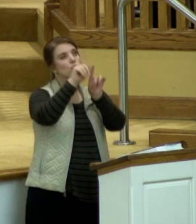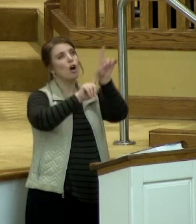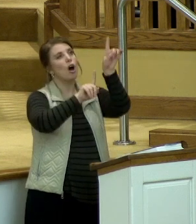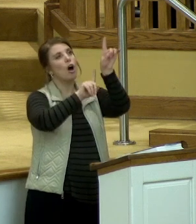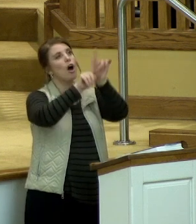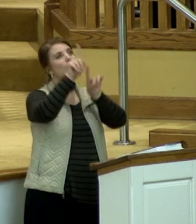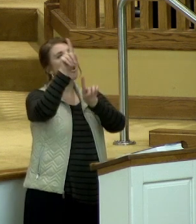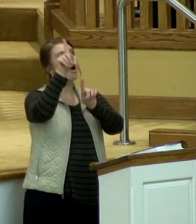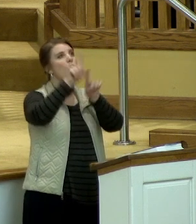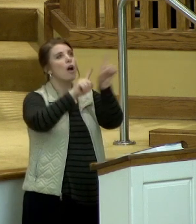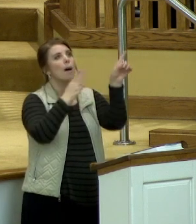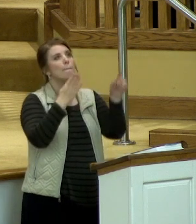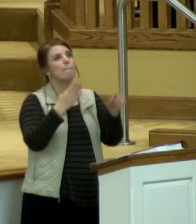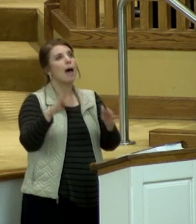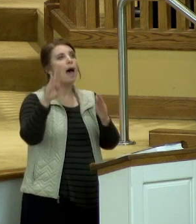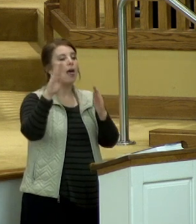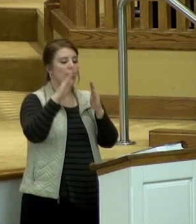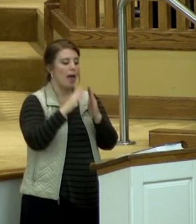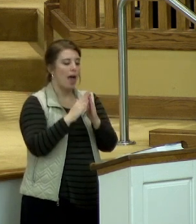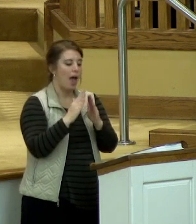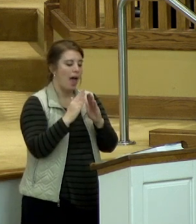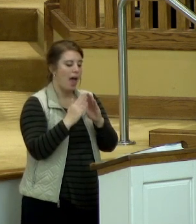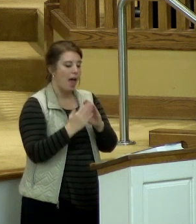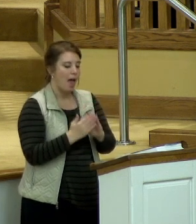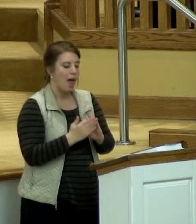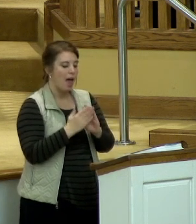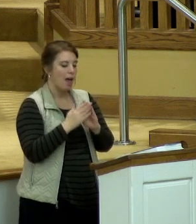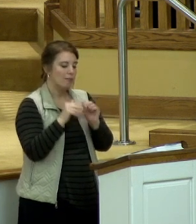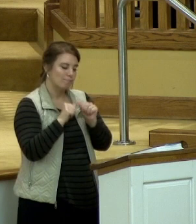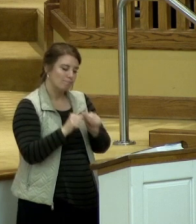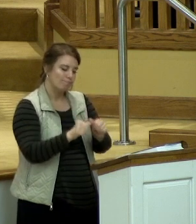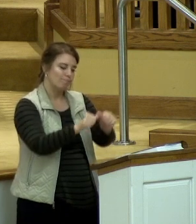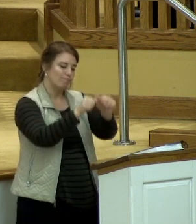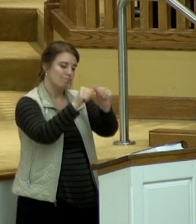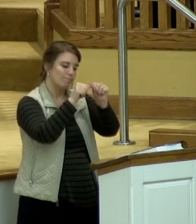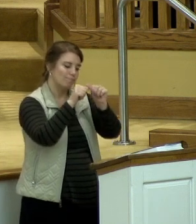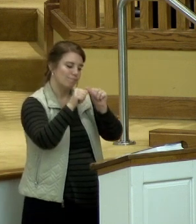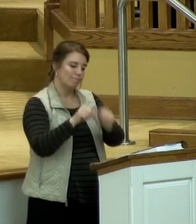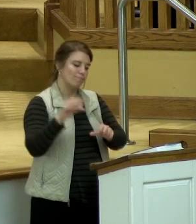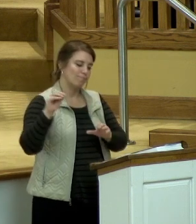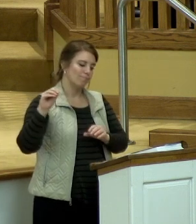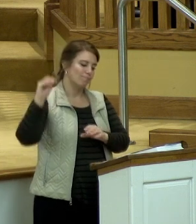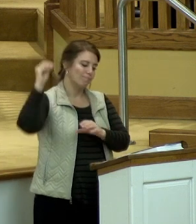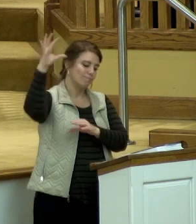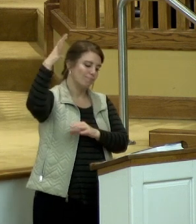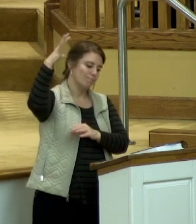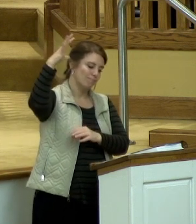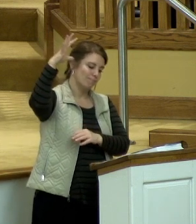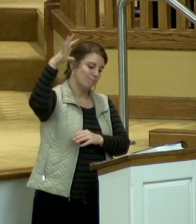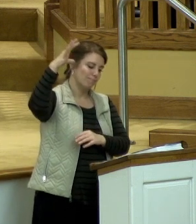beautiful star of Bethlehem, shine on.